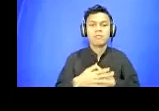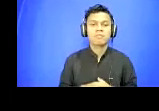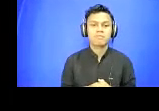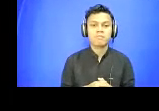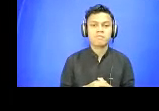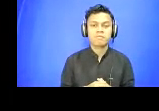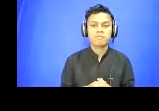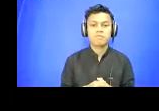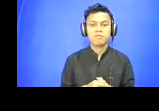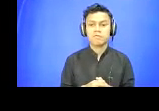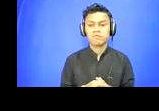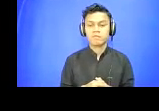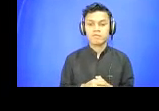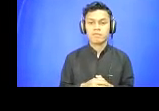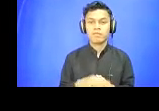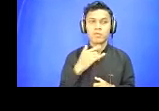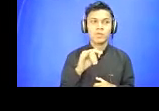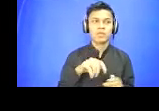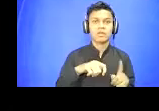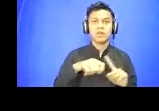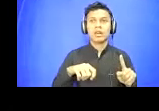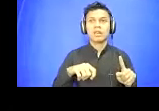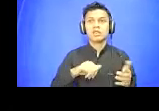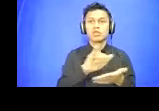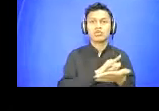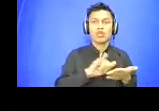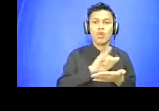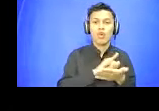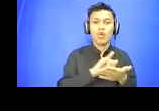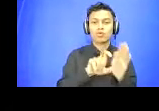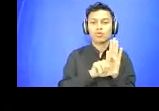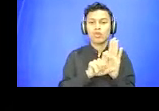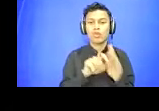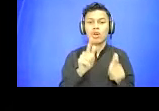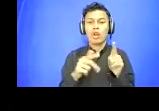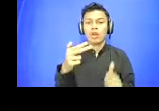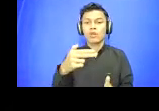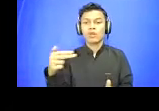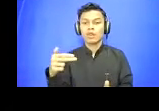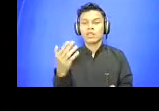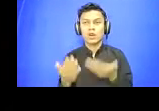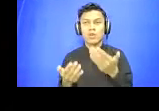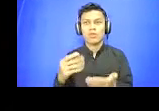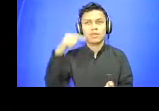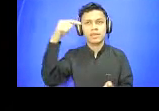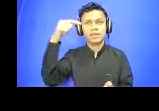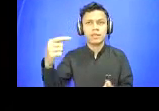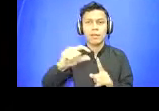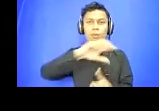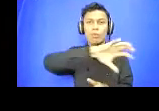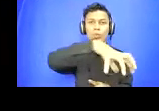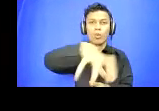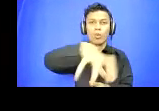State. Each government licenses professionals. And these licensing